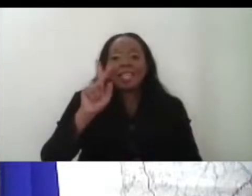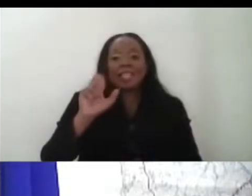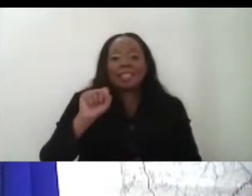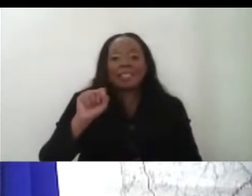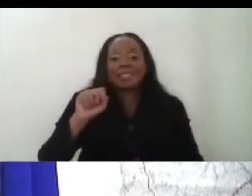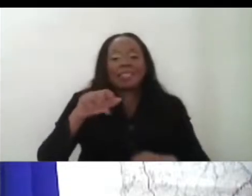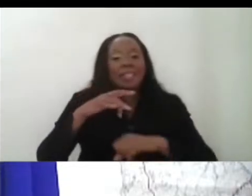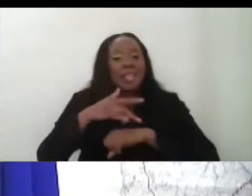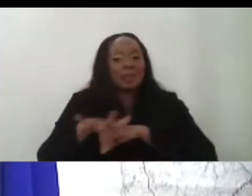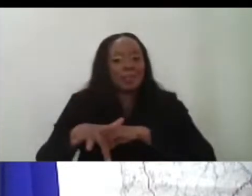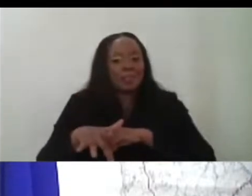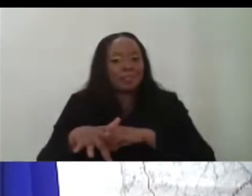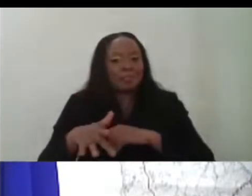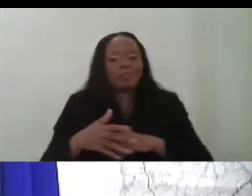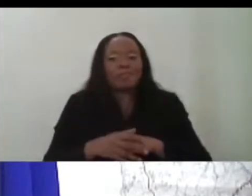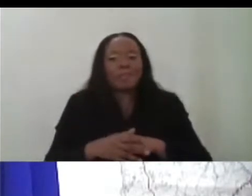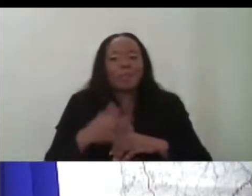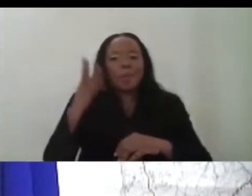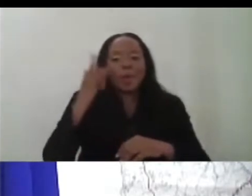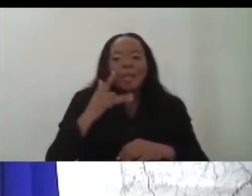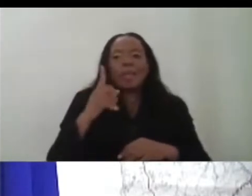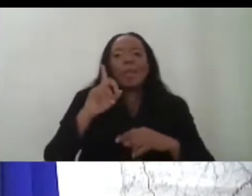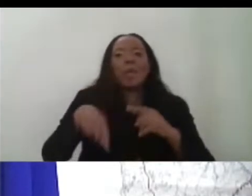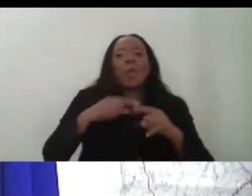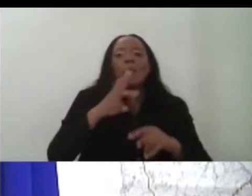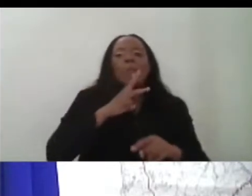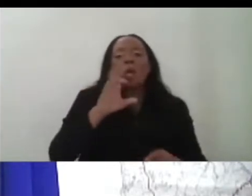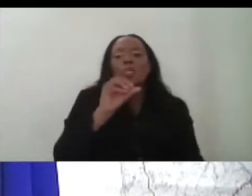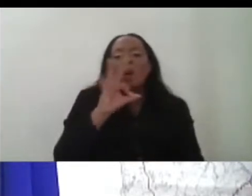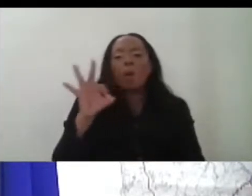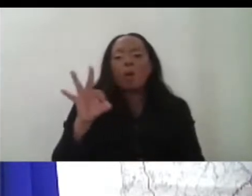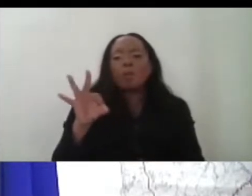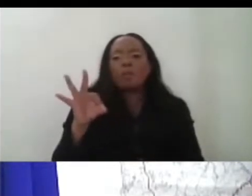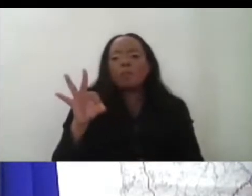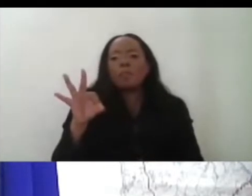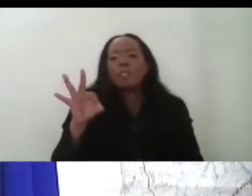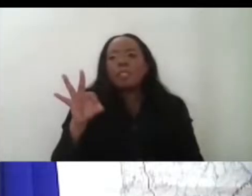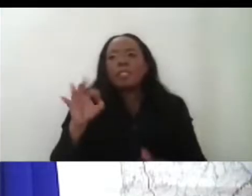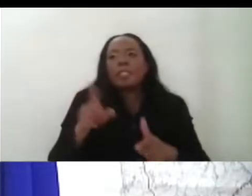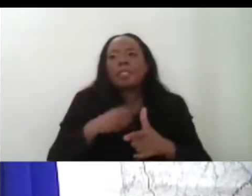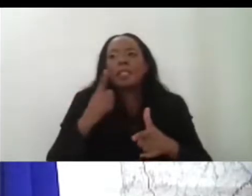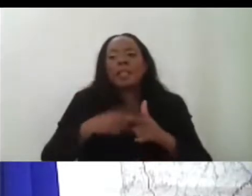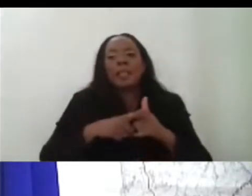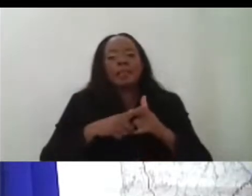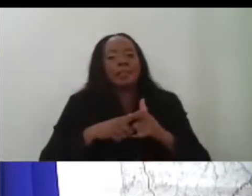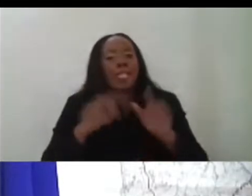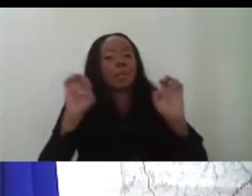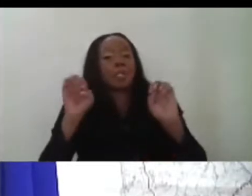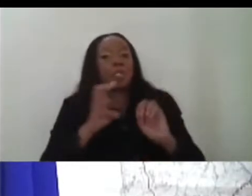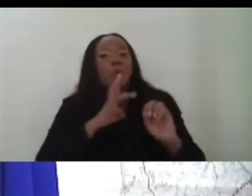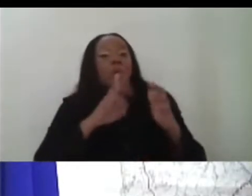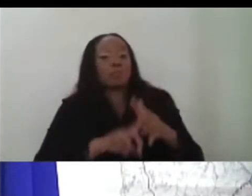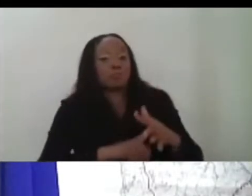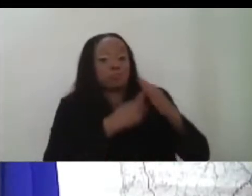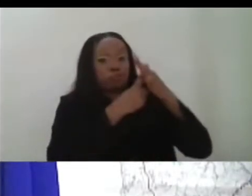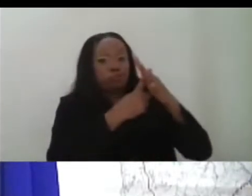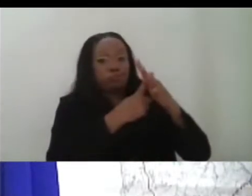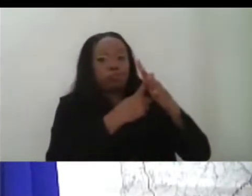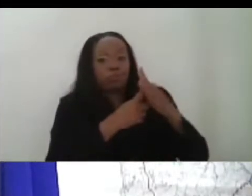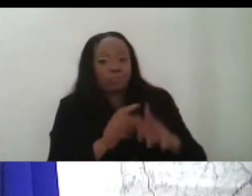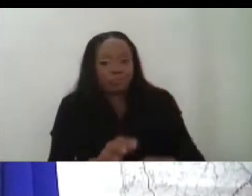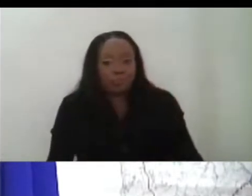in and it does what it's supposed to do. If you're in an emergency situation, you will know fully well that you're rationing the